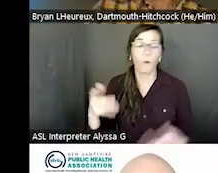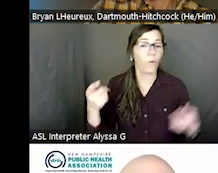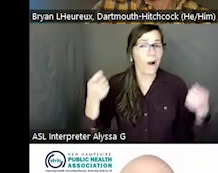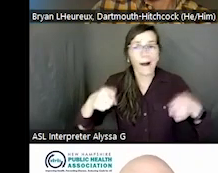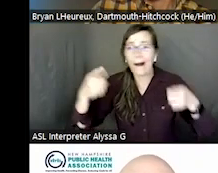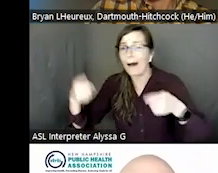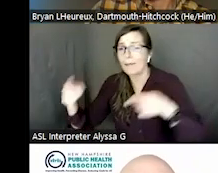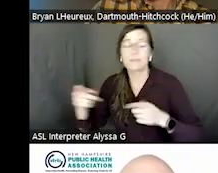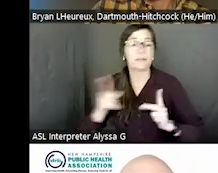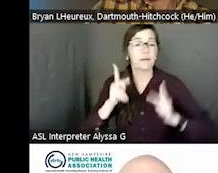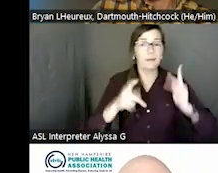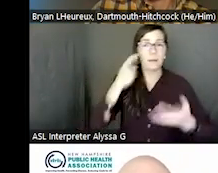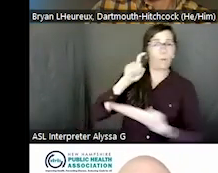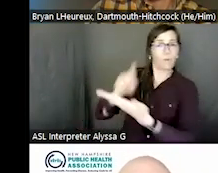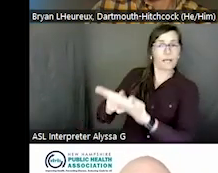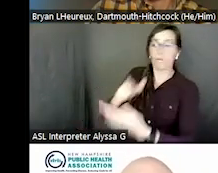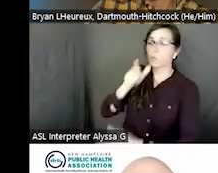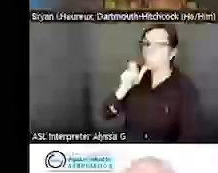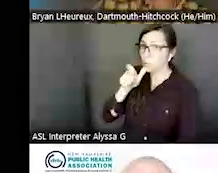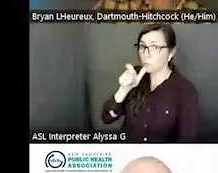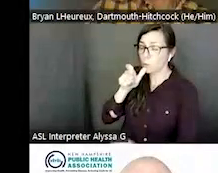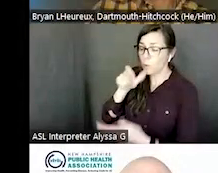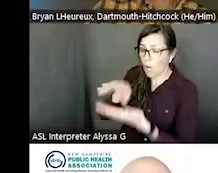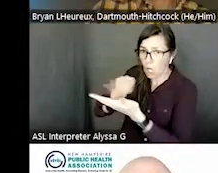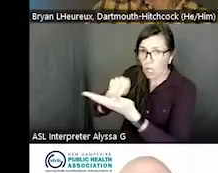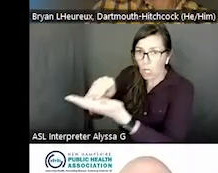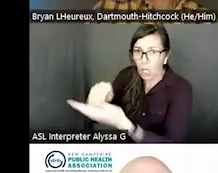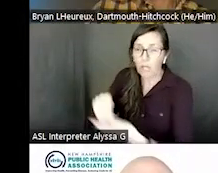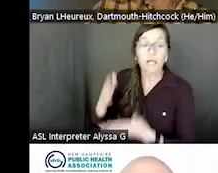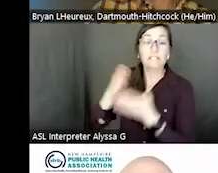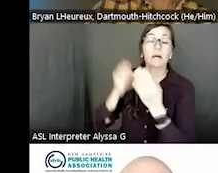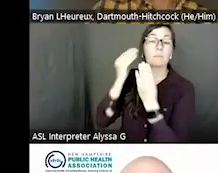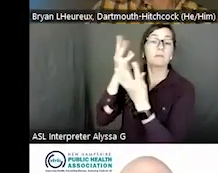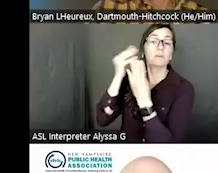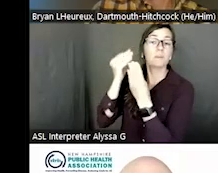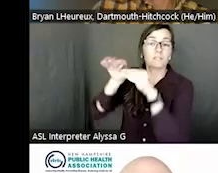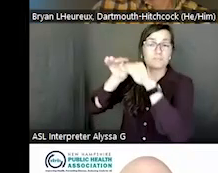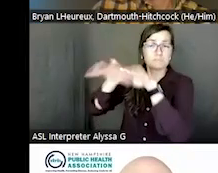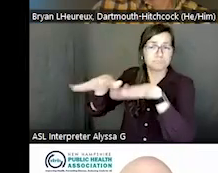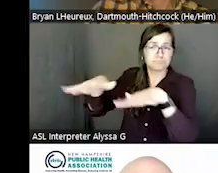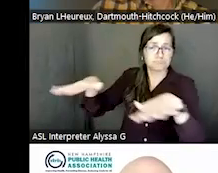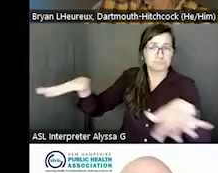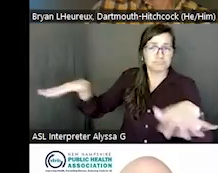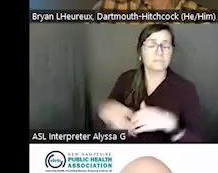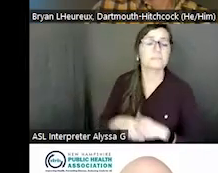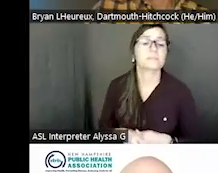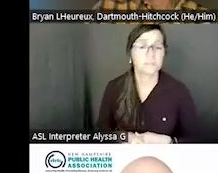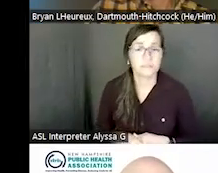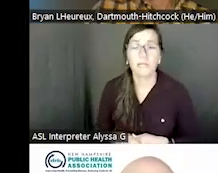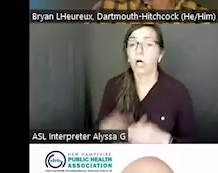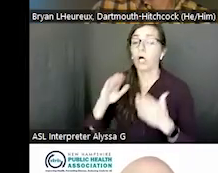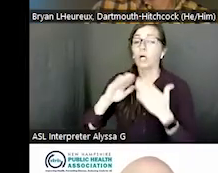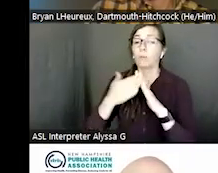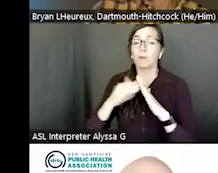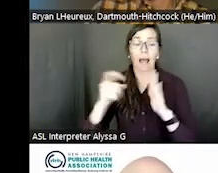public recognition of these people. There was knowledge sharing. So some of the messages that they had gotten, they're sharing with others. Their community identity